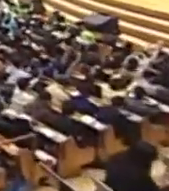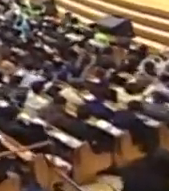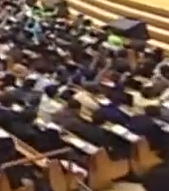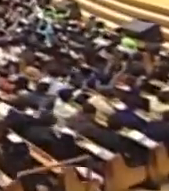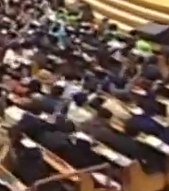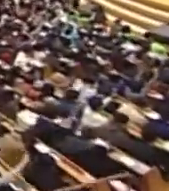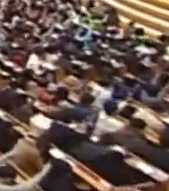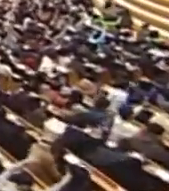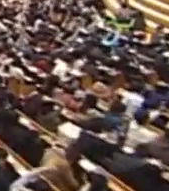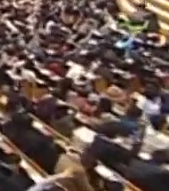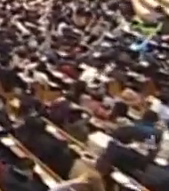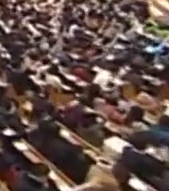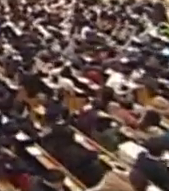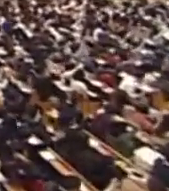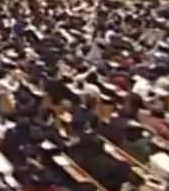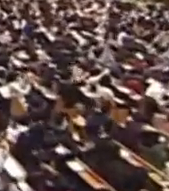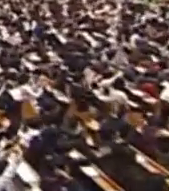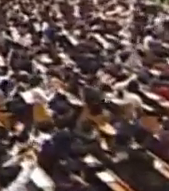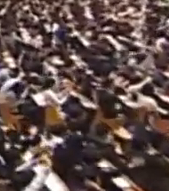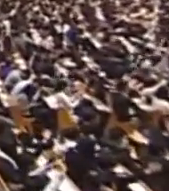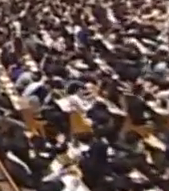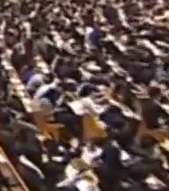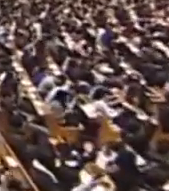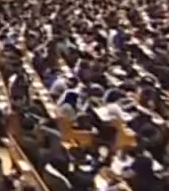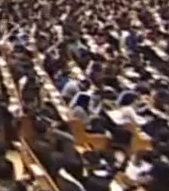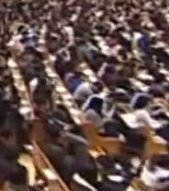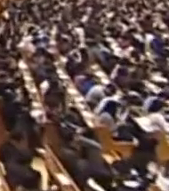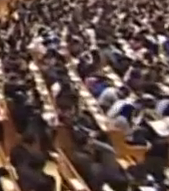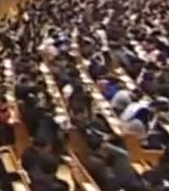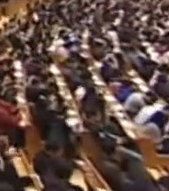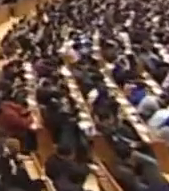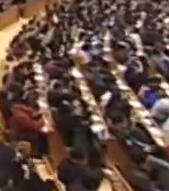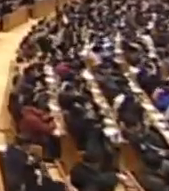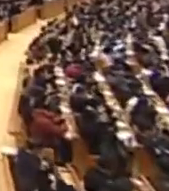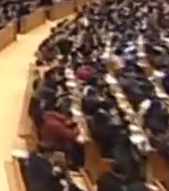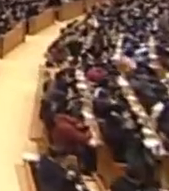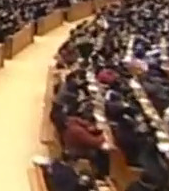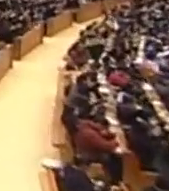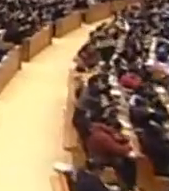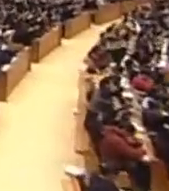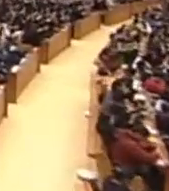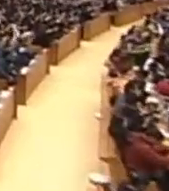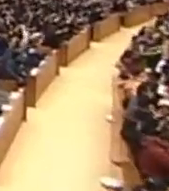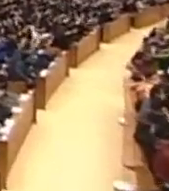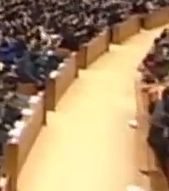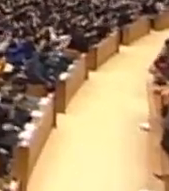Lord, Lord, Lord.